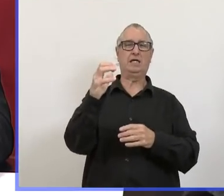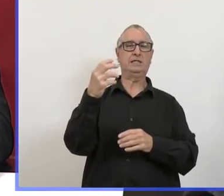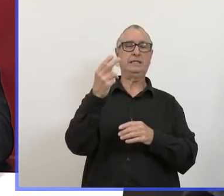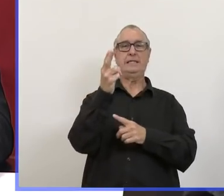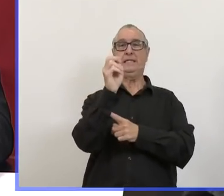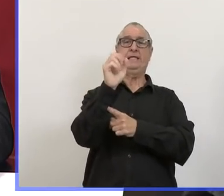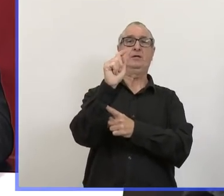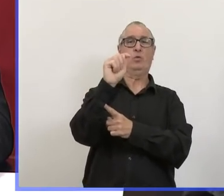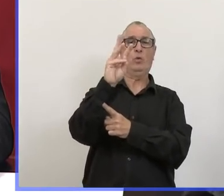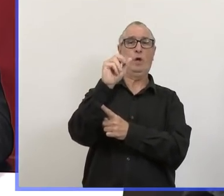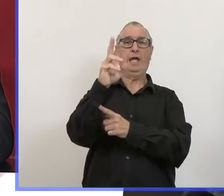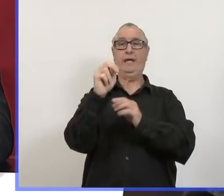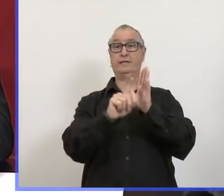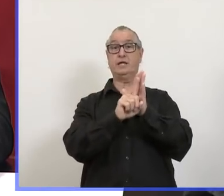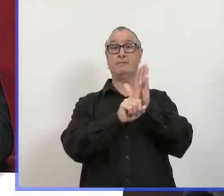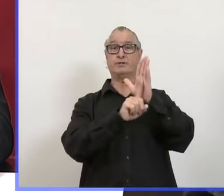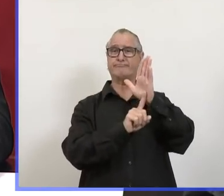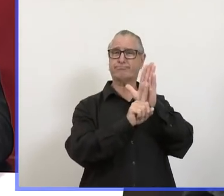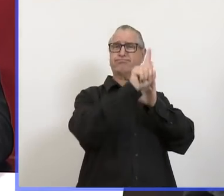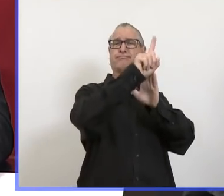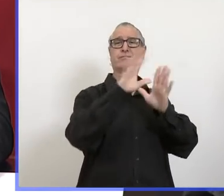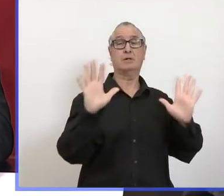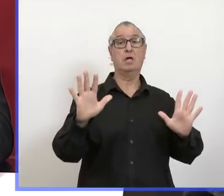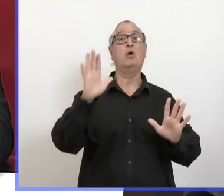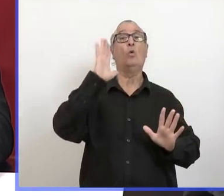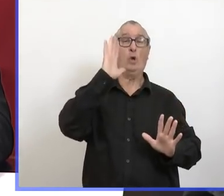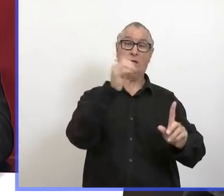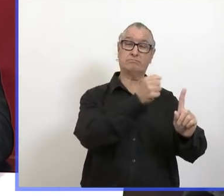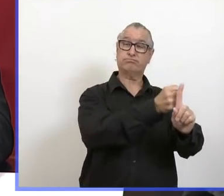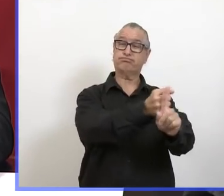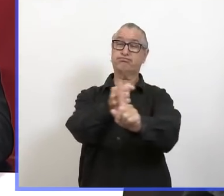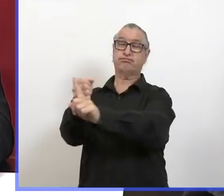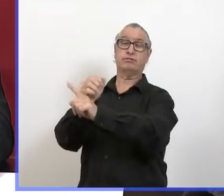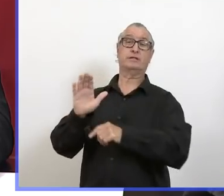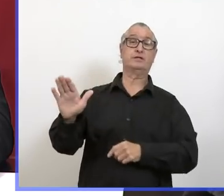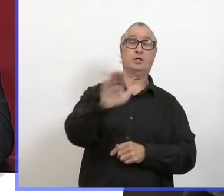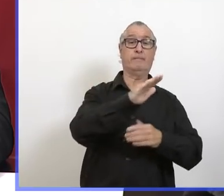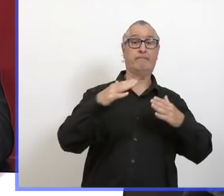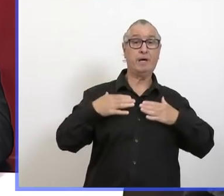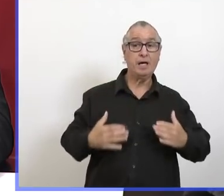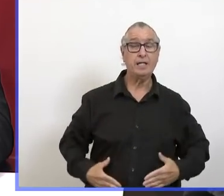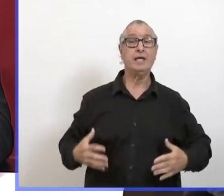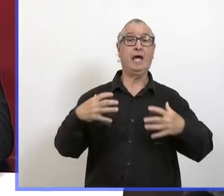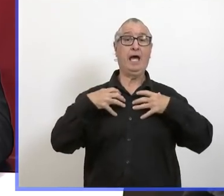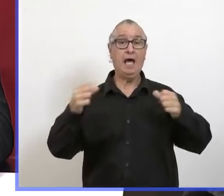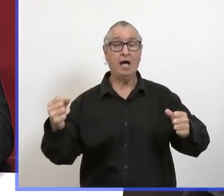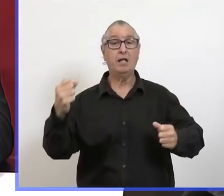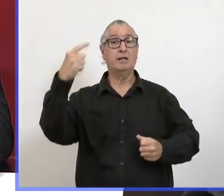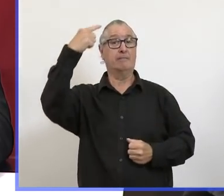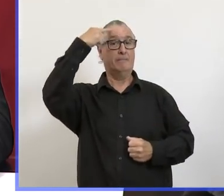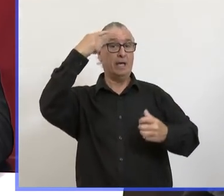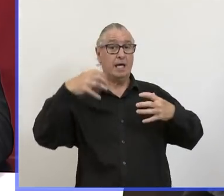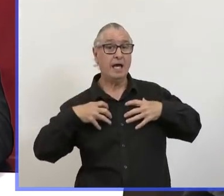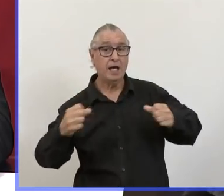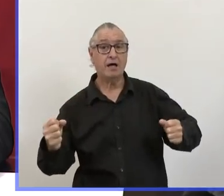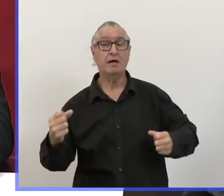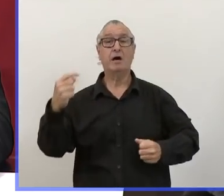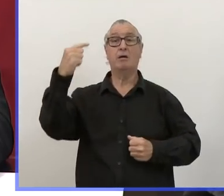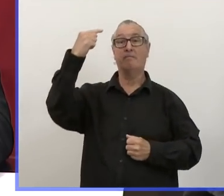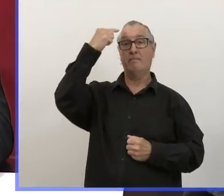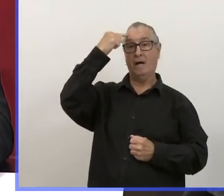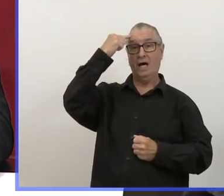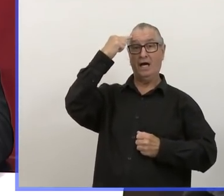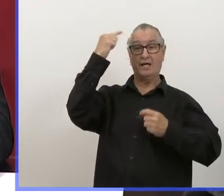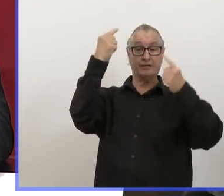However, older adults, people with chronic illness, people living alone, infants and young children, and people who work